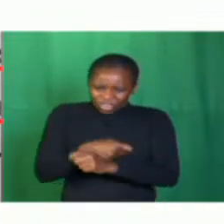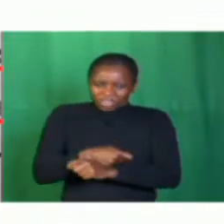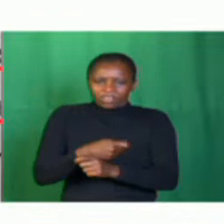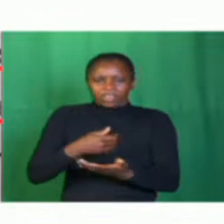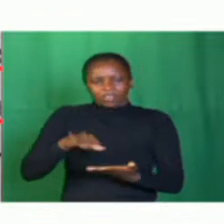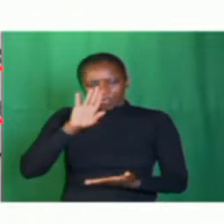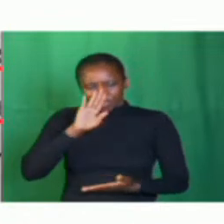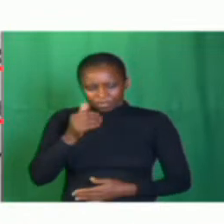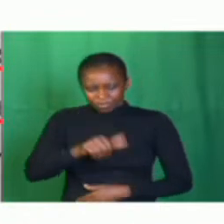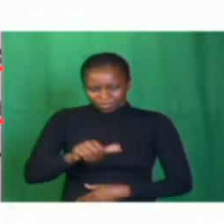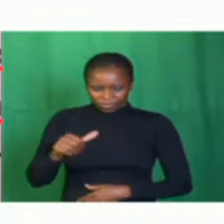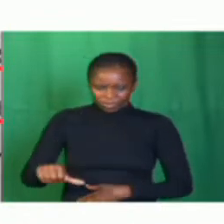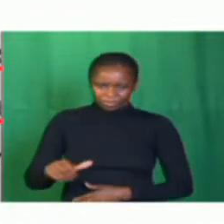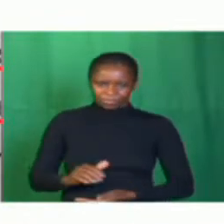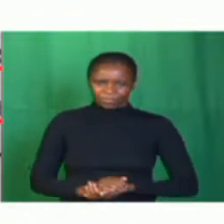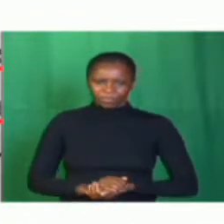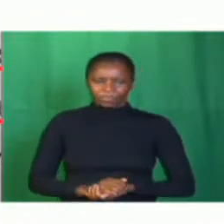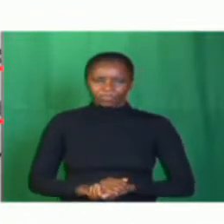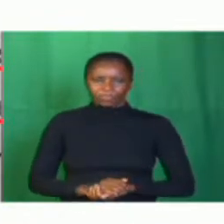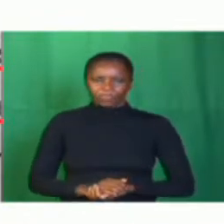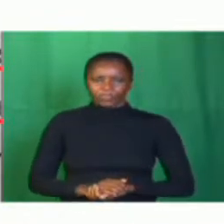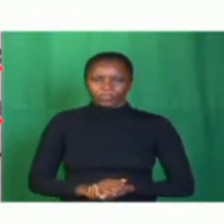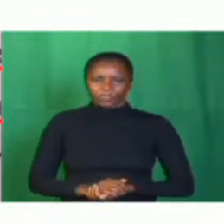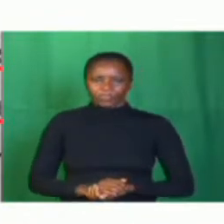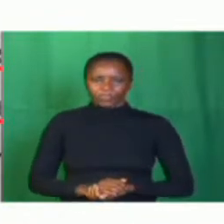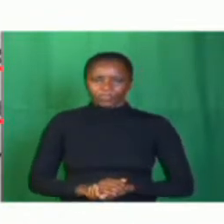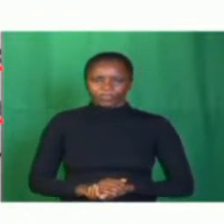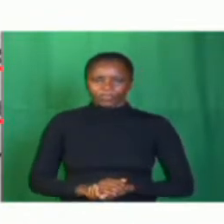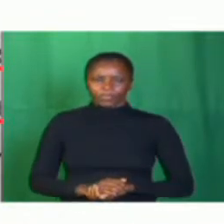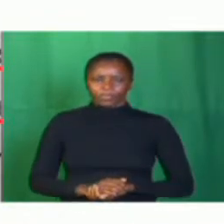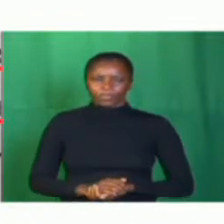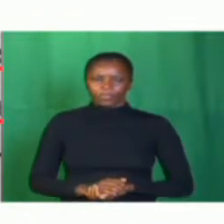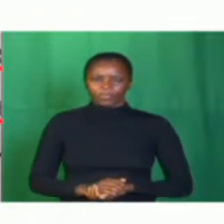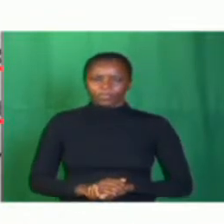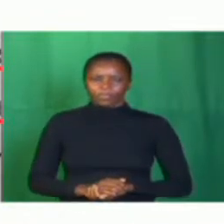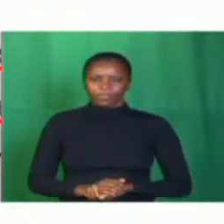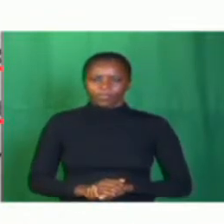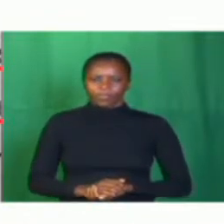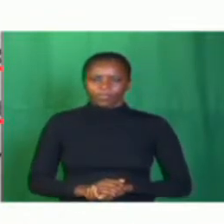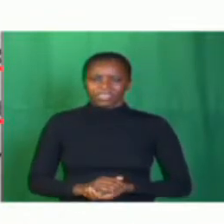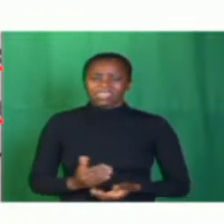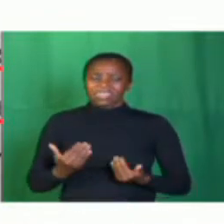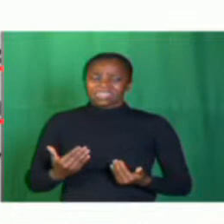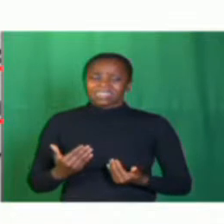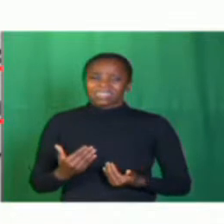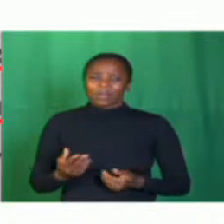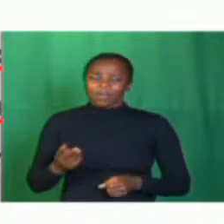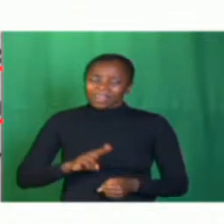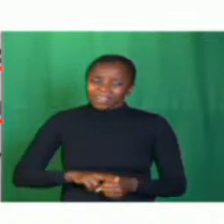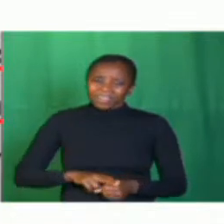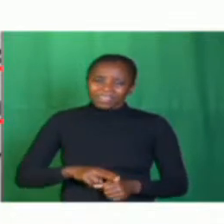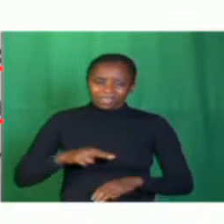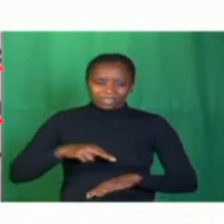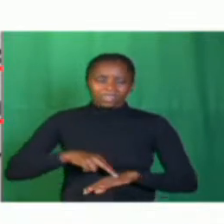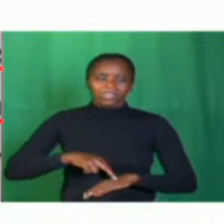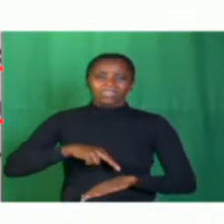of sins. And also, the ascension is important because it